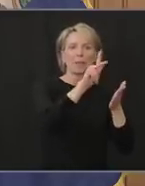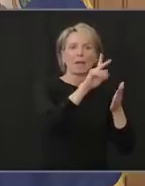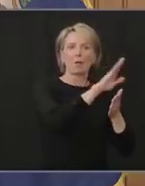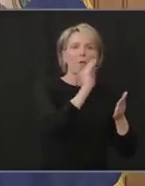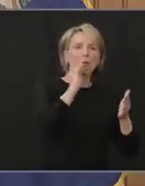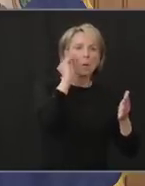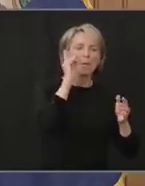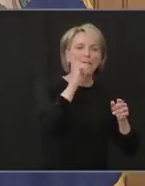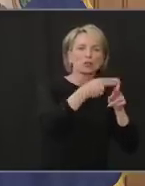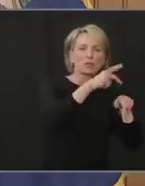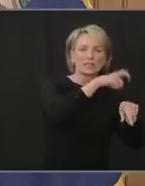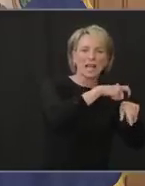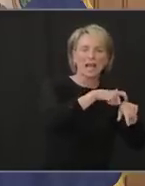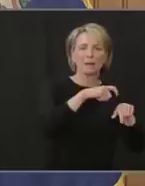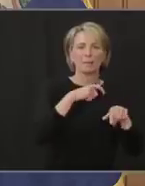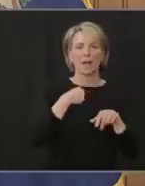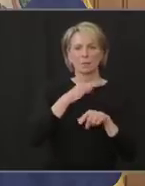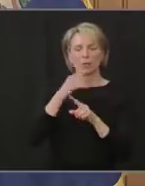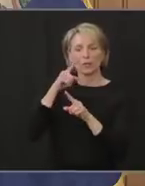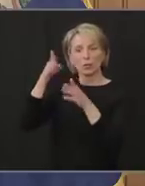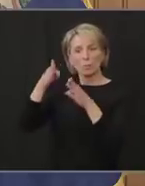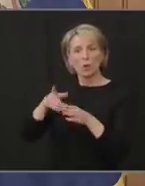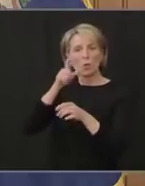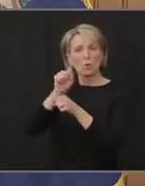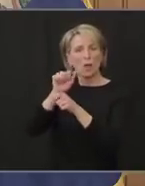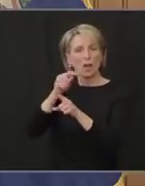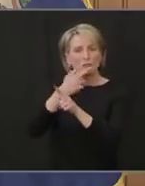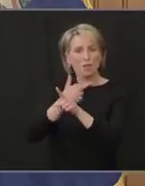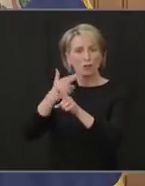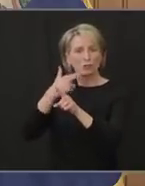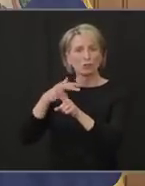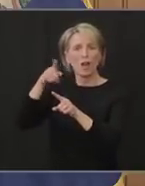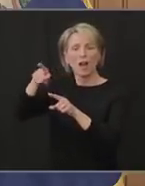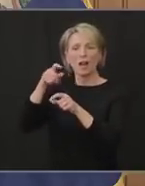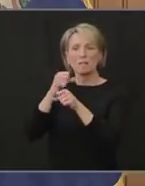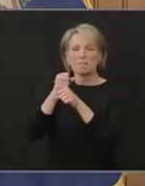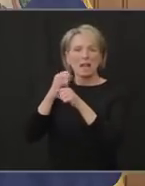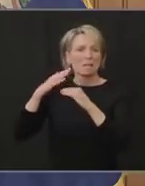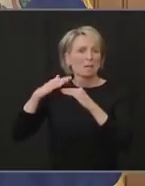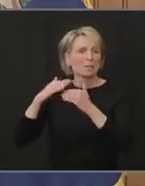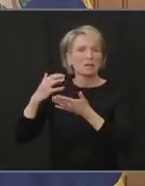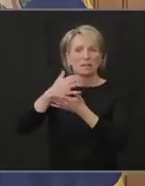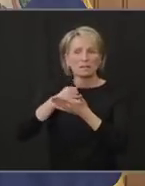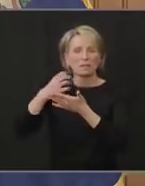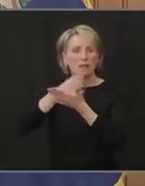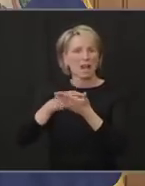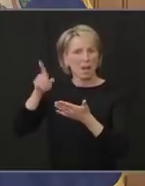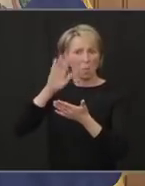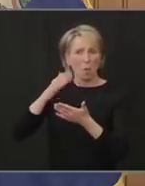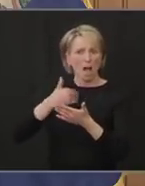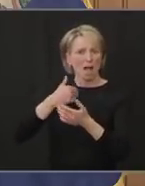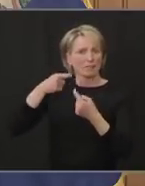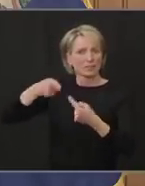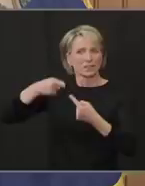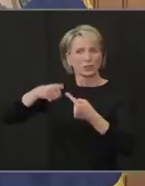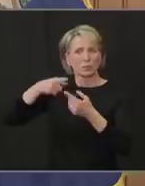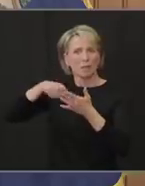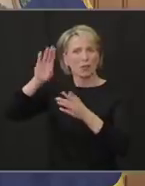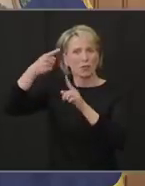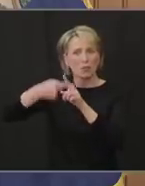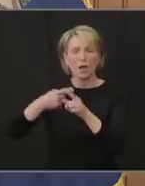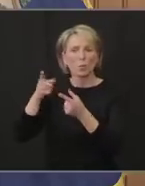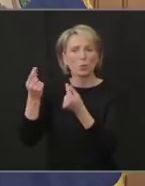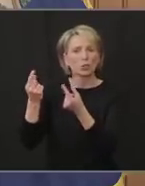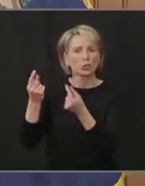or a waiter and makes minimum wage, they're probably having a tough time paying their rent or mortgage. Any guidance or conversation here in the Yeah, state we about have that? talked to